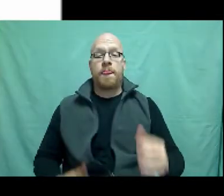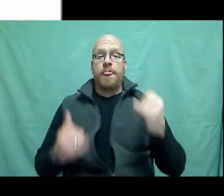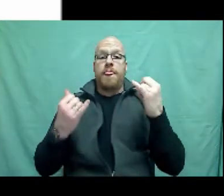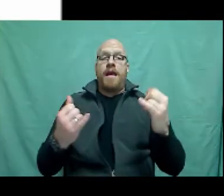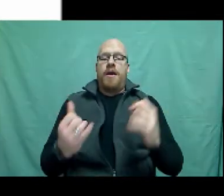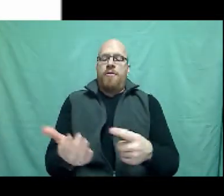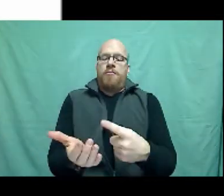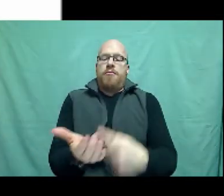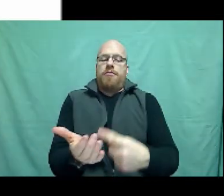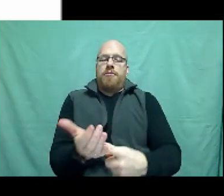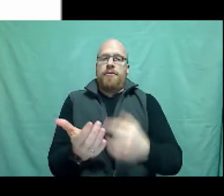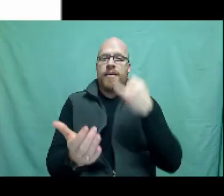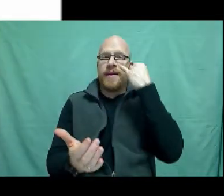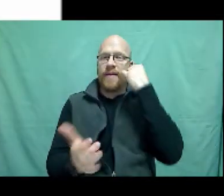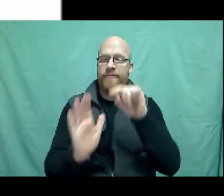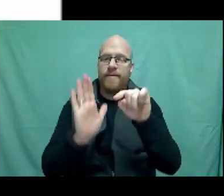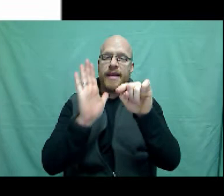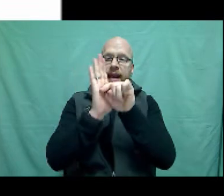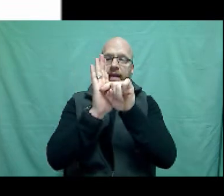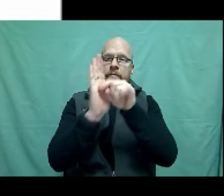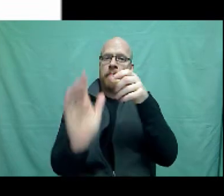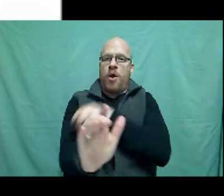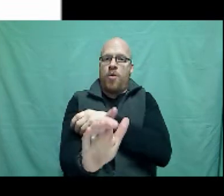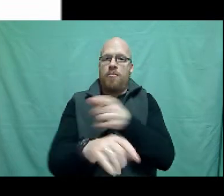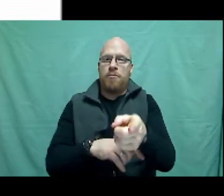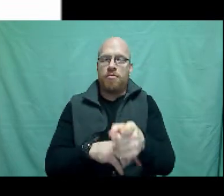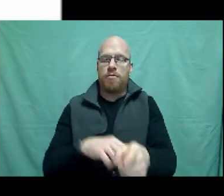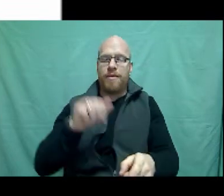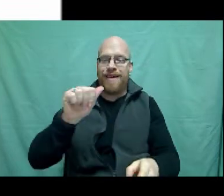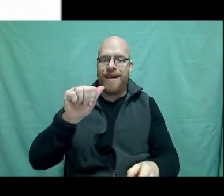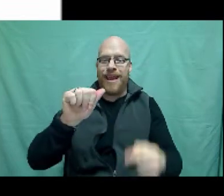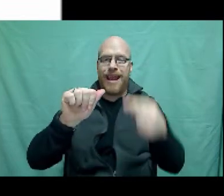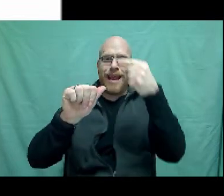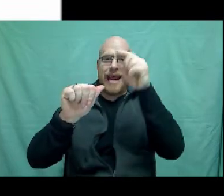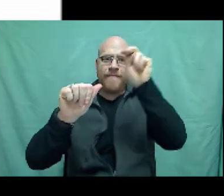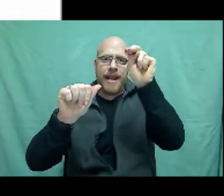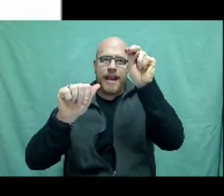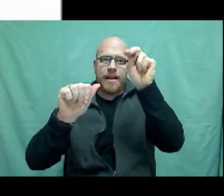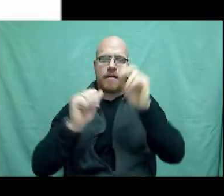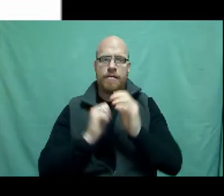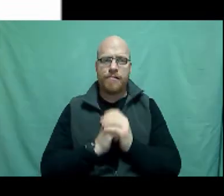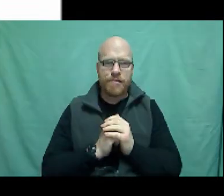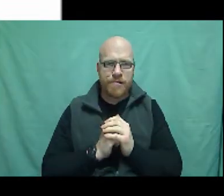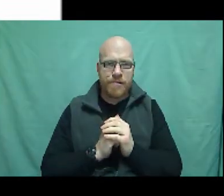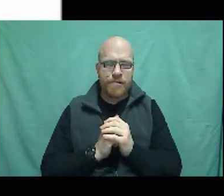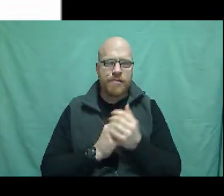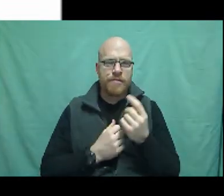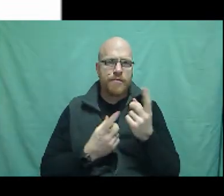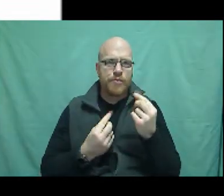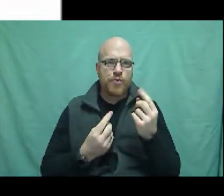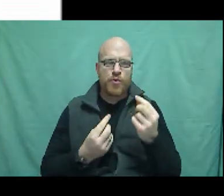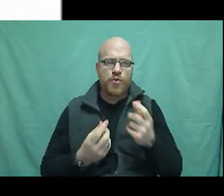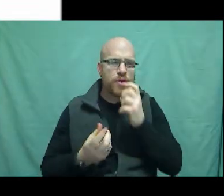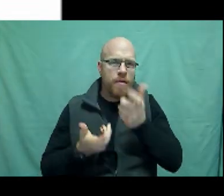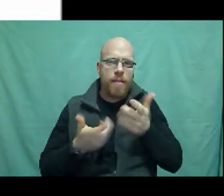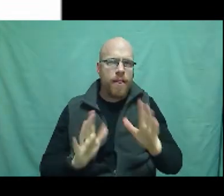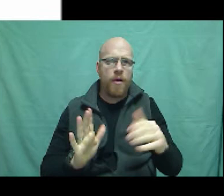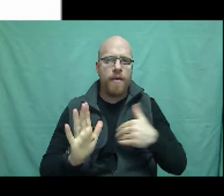Okay, here we go. Now we're going to talk about if we were to have a negative exponent, a raised to the negative